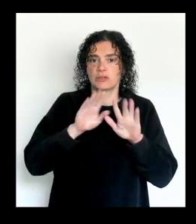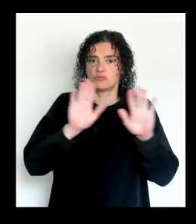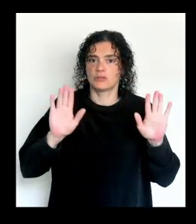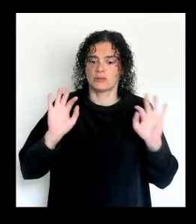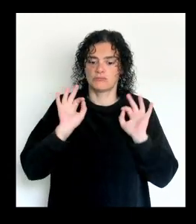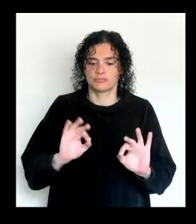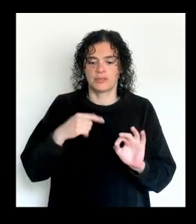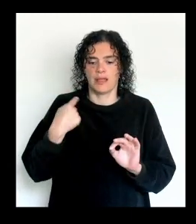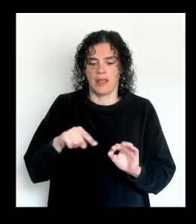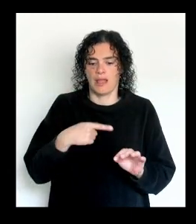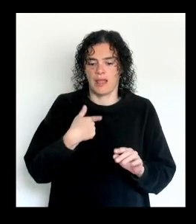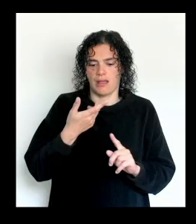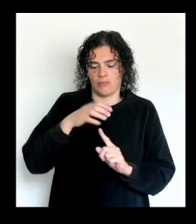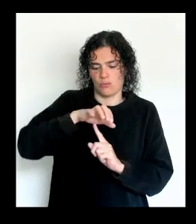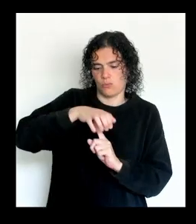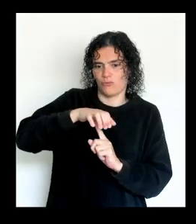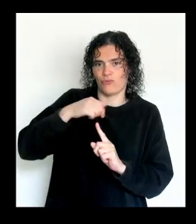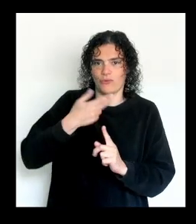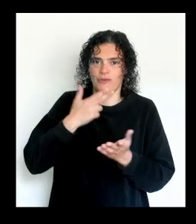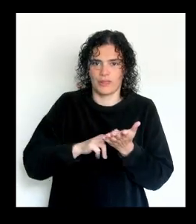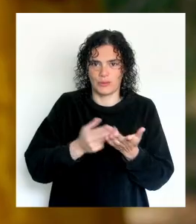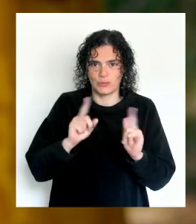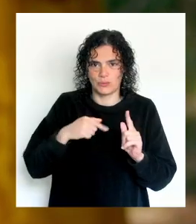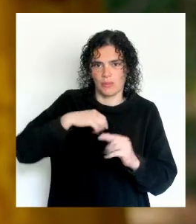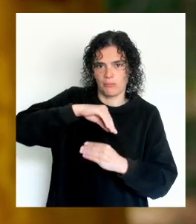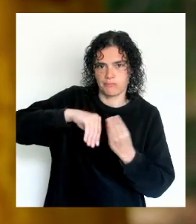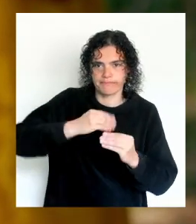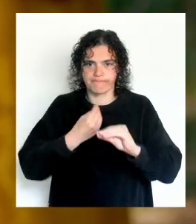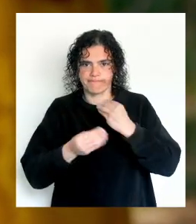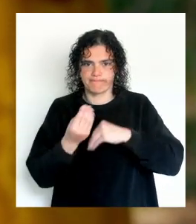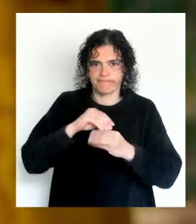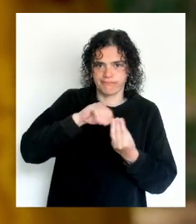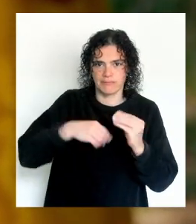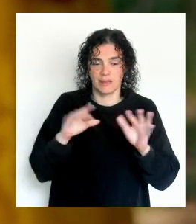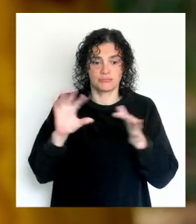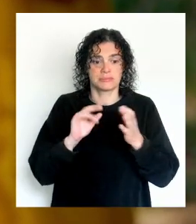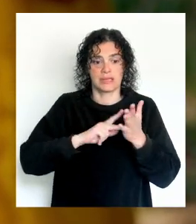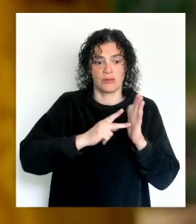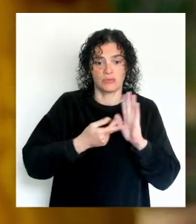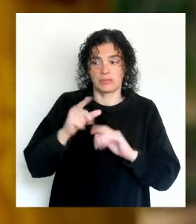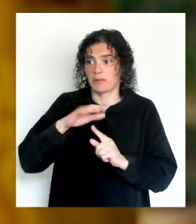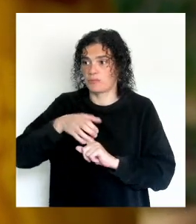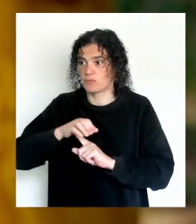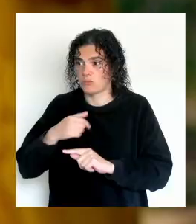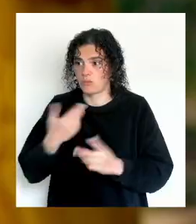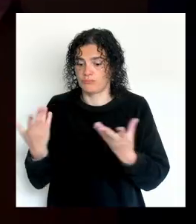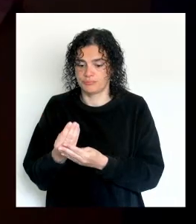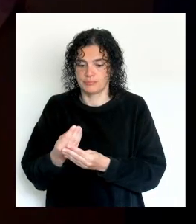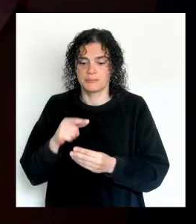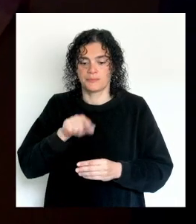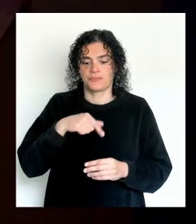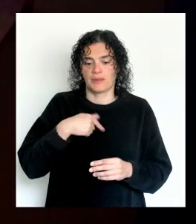and has these unreal fungi blending into one another, very much connecting ideas around technology and